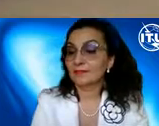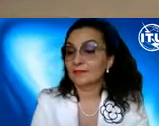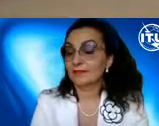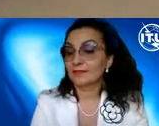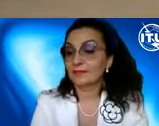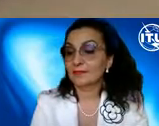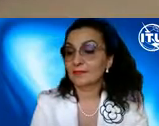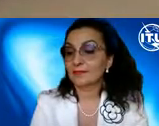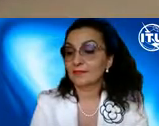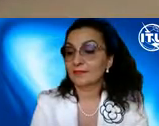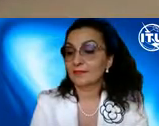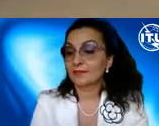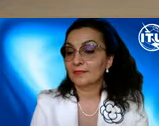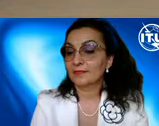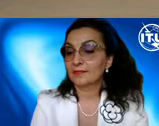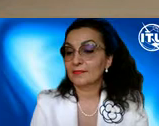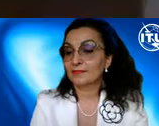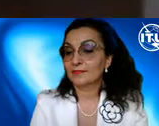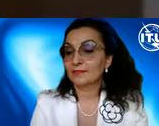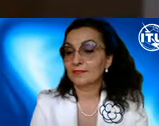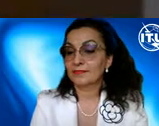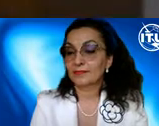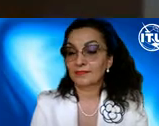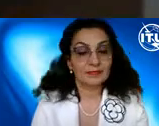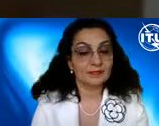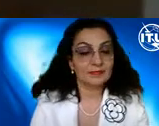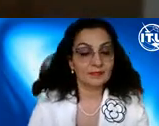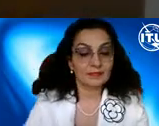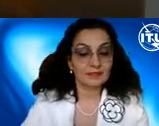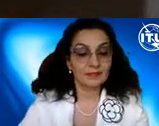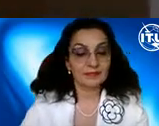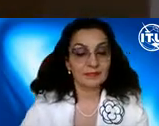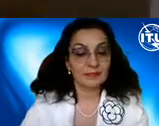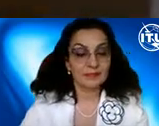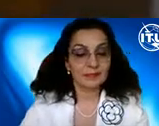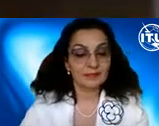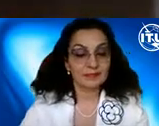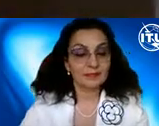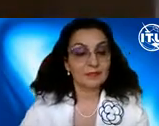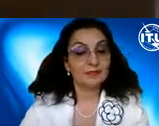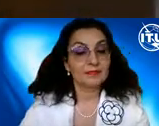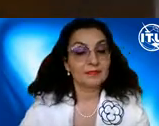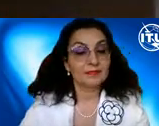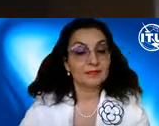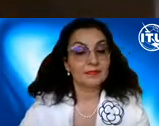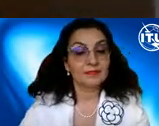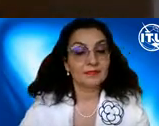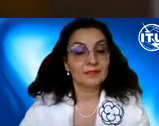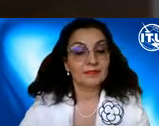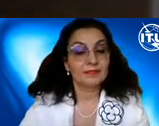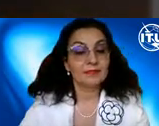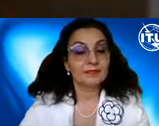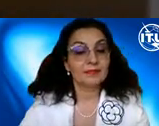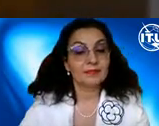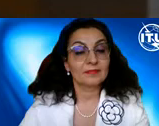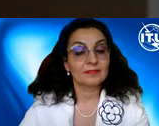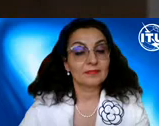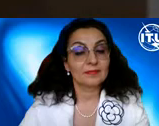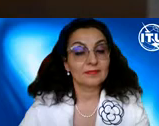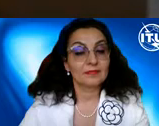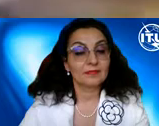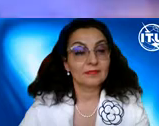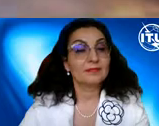devices. Sound alarms and sirens used during emergency situations must be accompanied by visual indicators, such